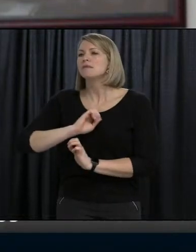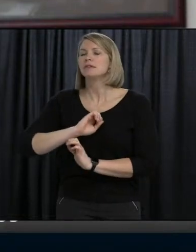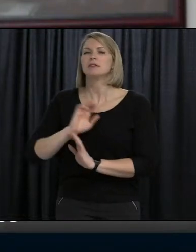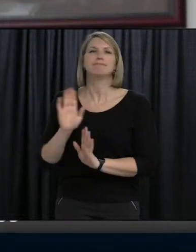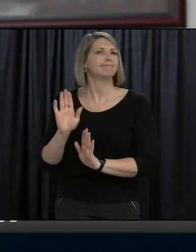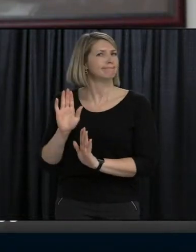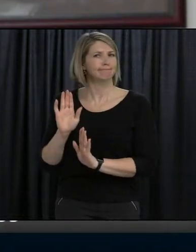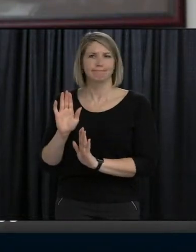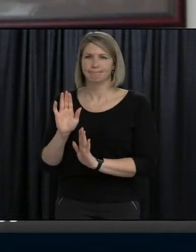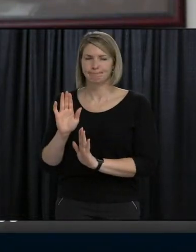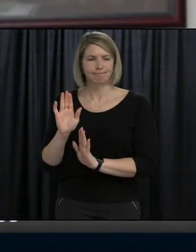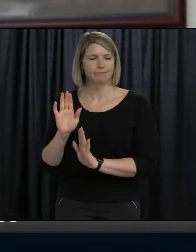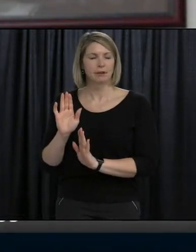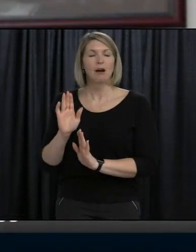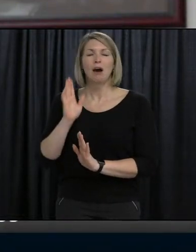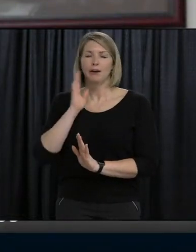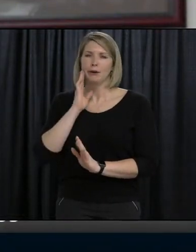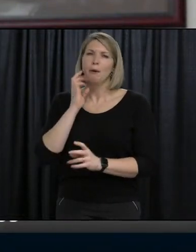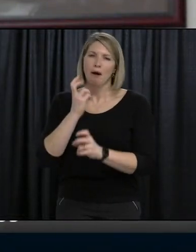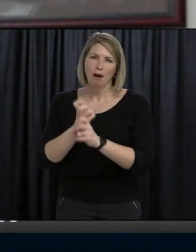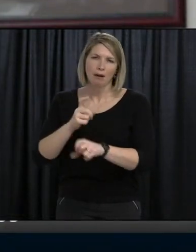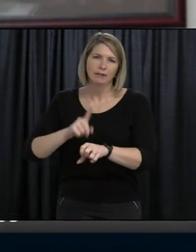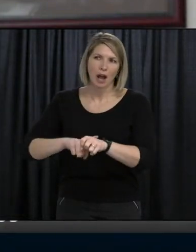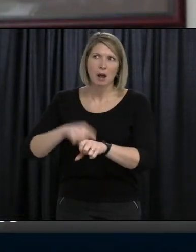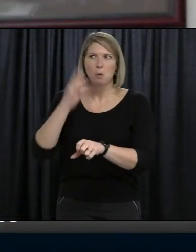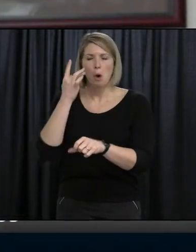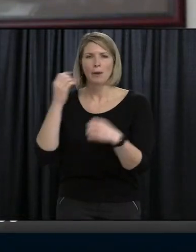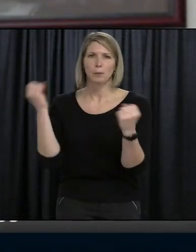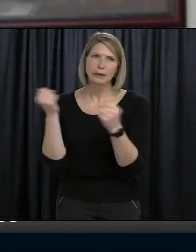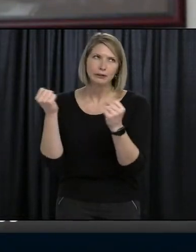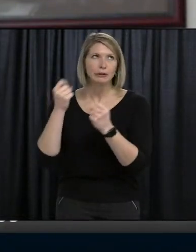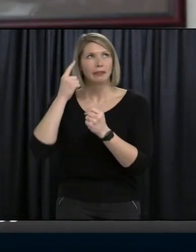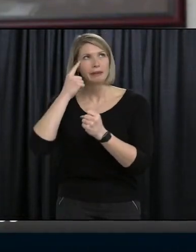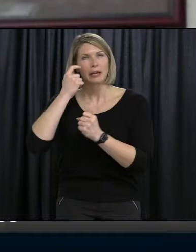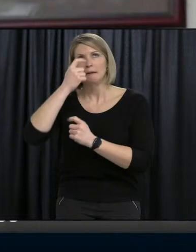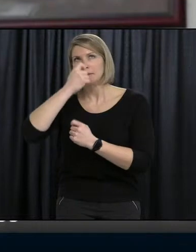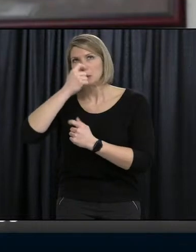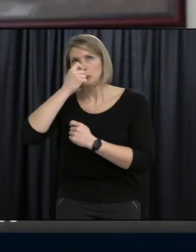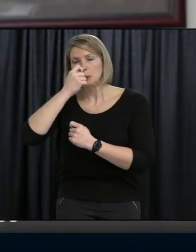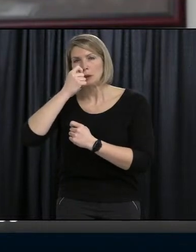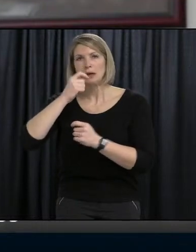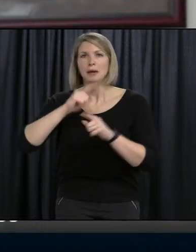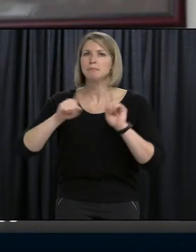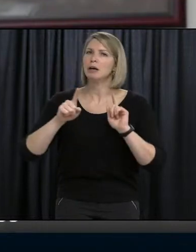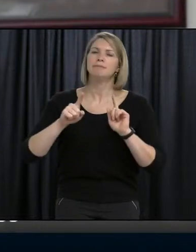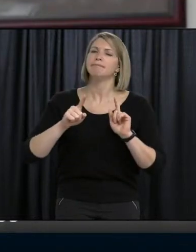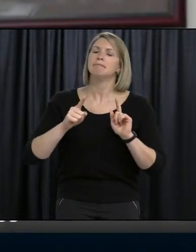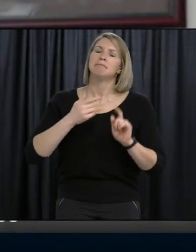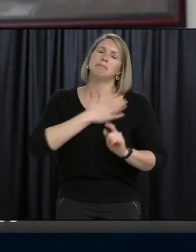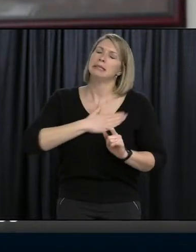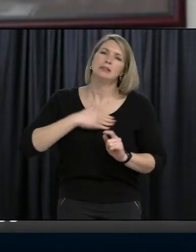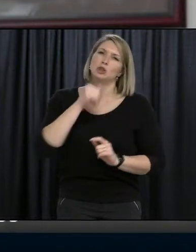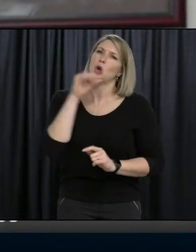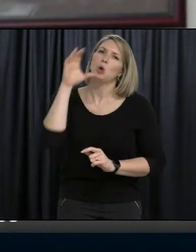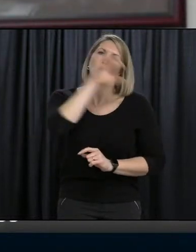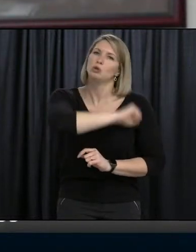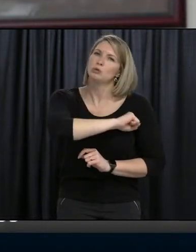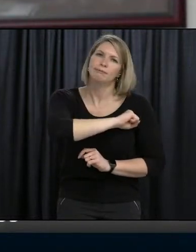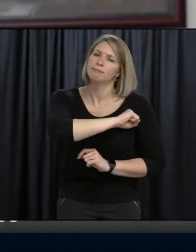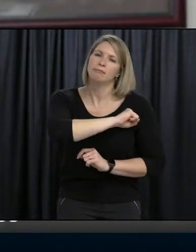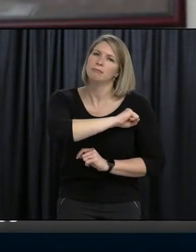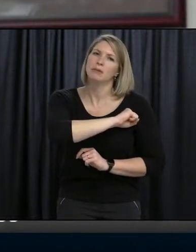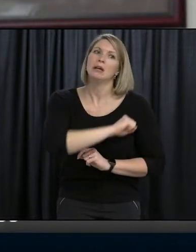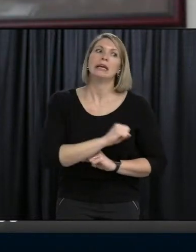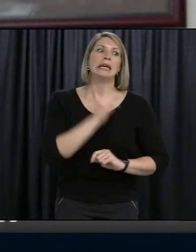always existed. And I think Dr. Fitzgerald's message is very clear that we should not do that. A case reported, a